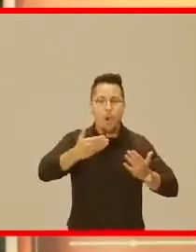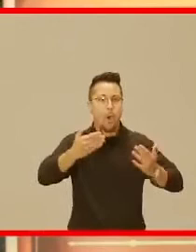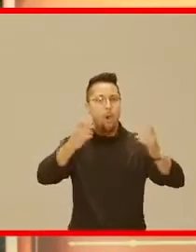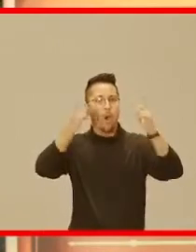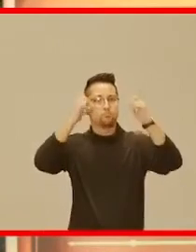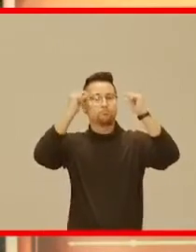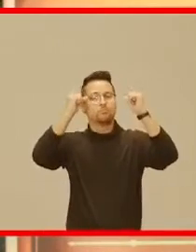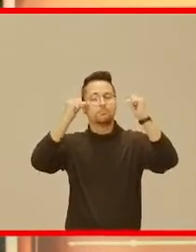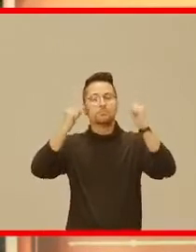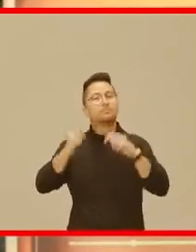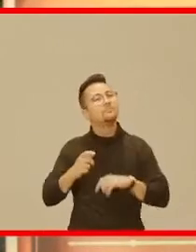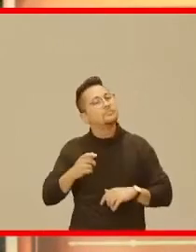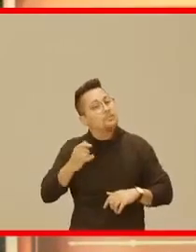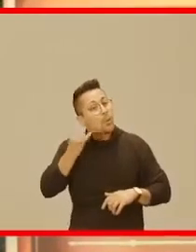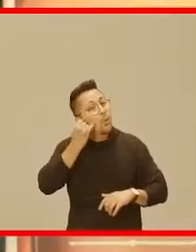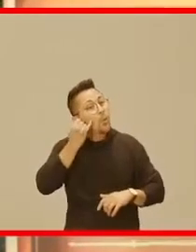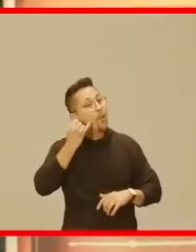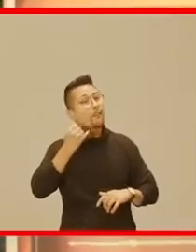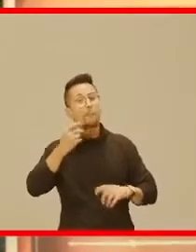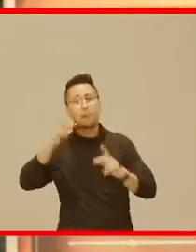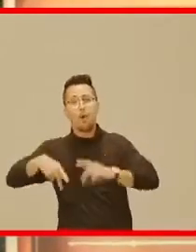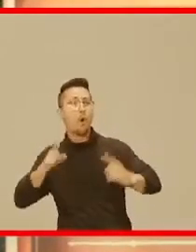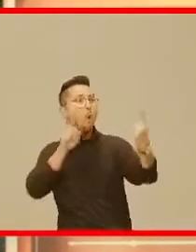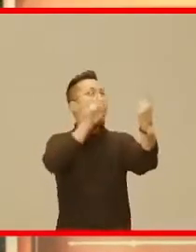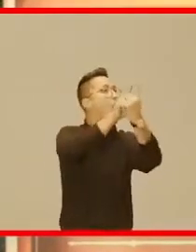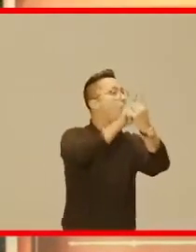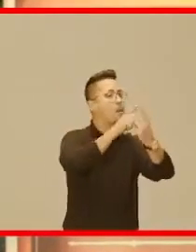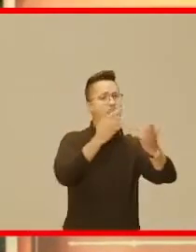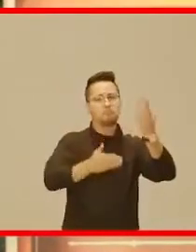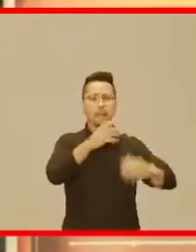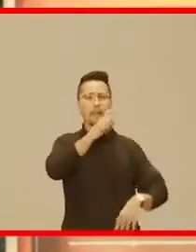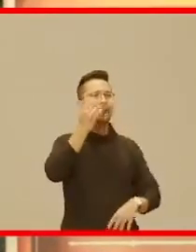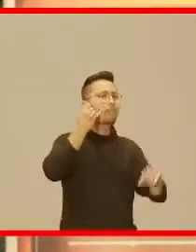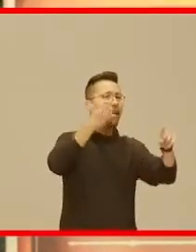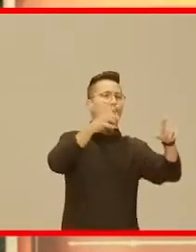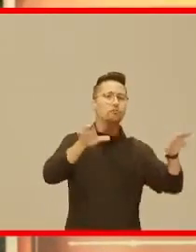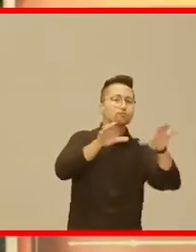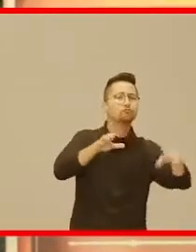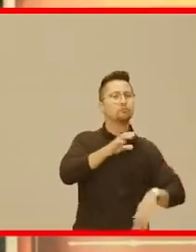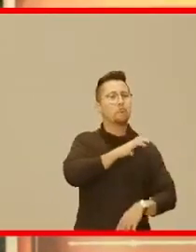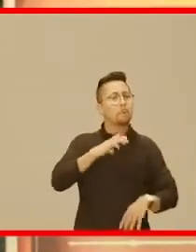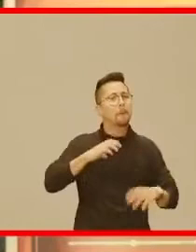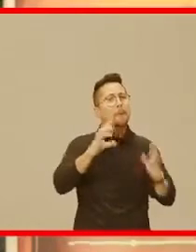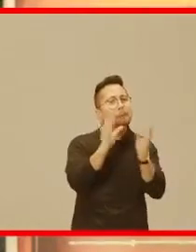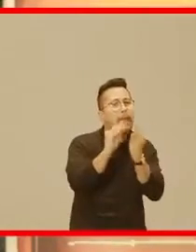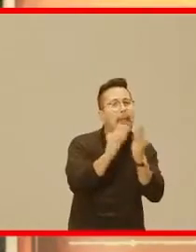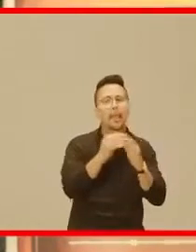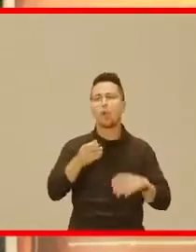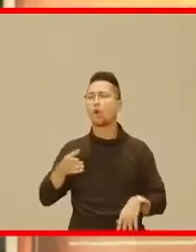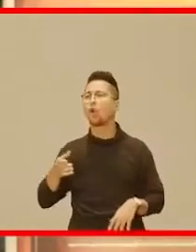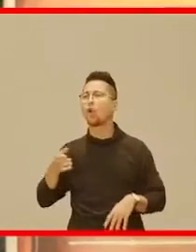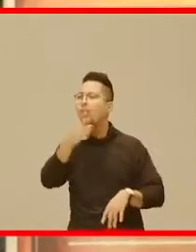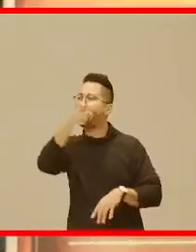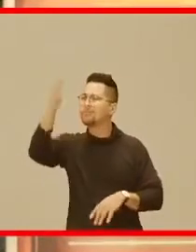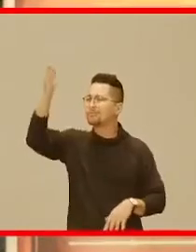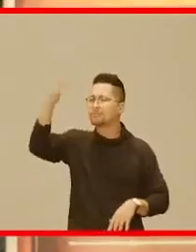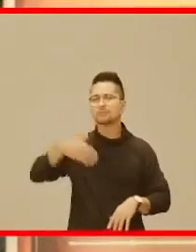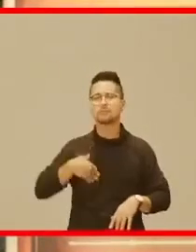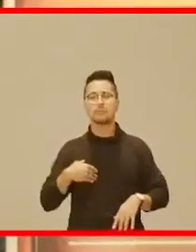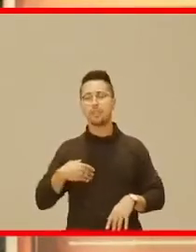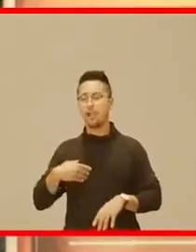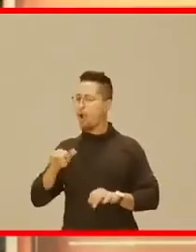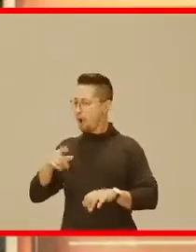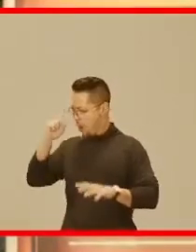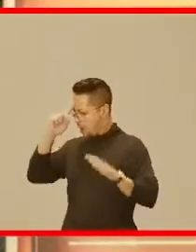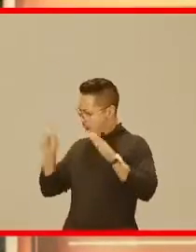person, when something comes up to a legislator, when they're in a committee meeting or when they're listening to somebody speak, and they think, oh, wait a minute, Daniel. Yeah. We're